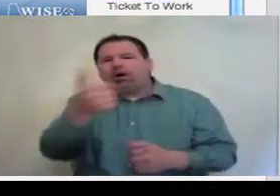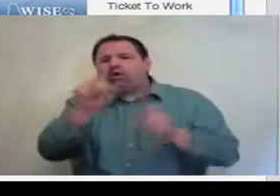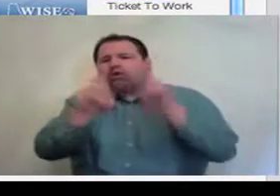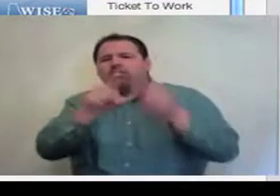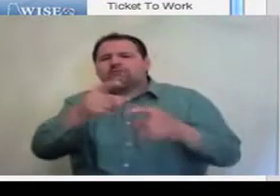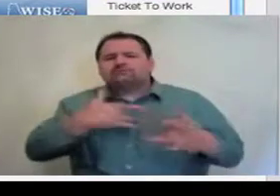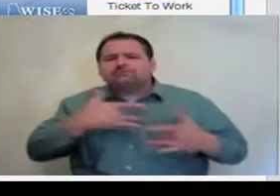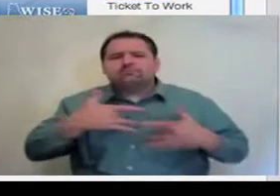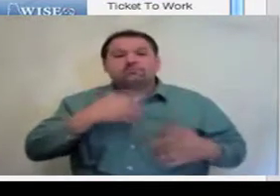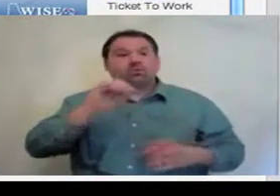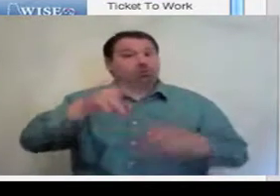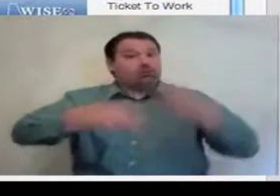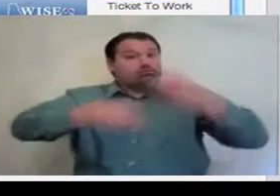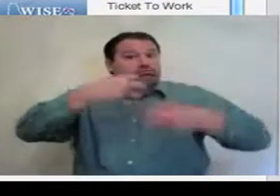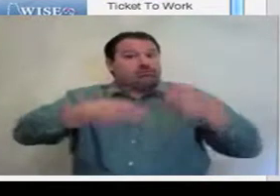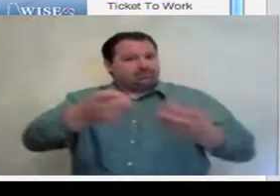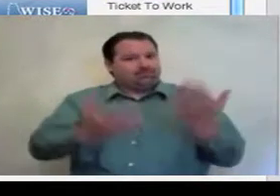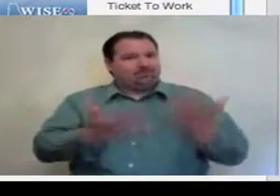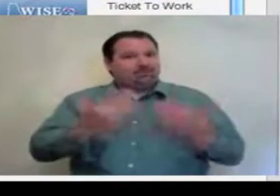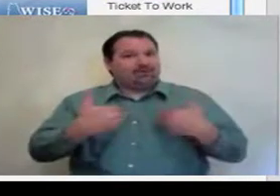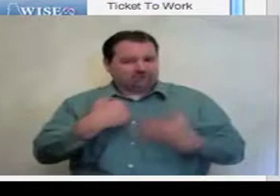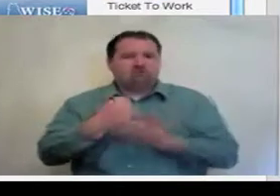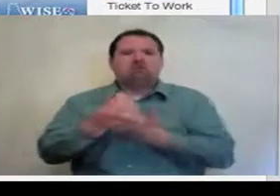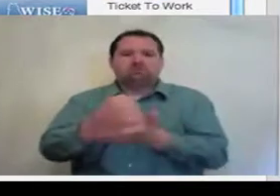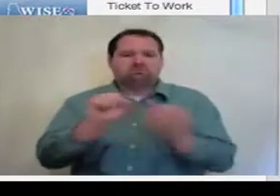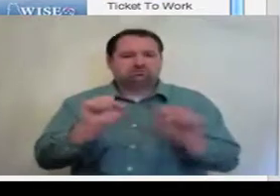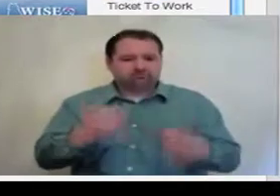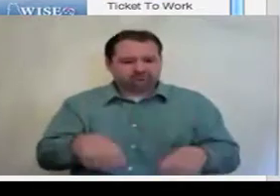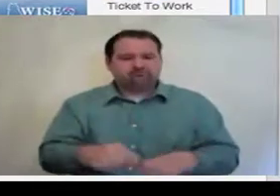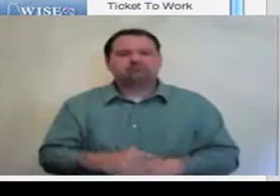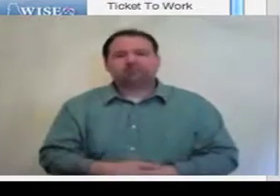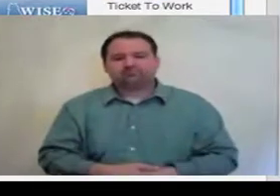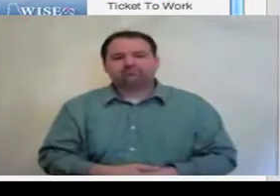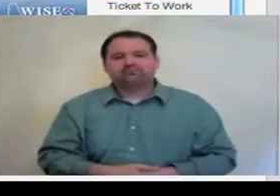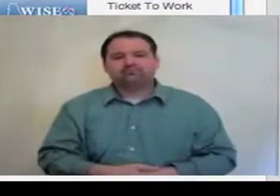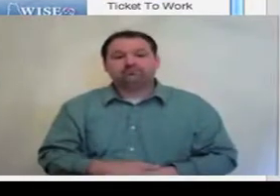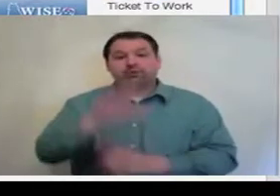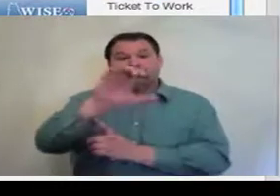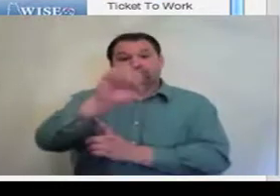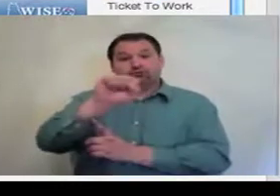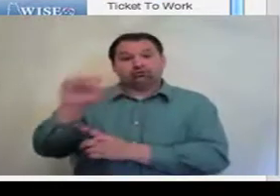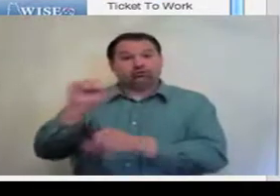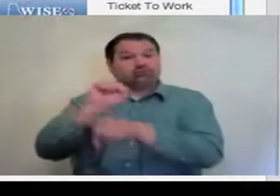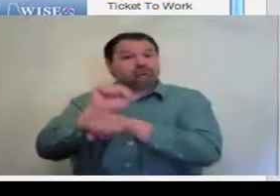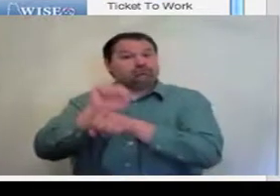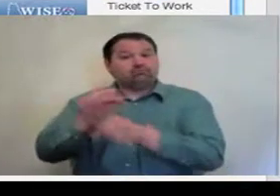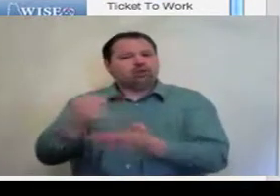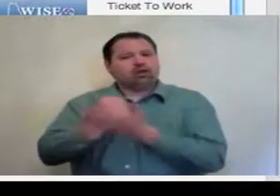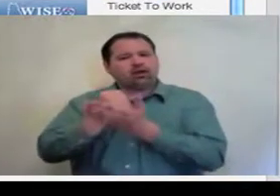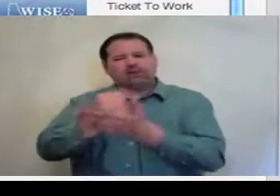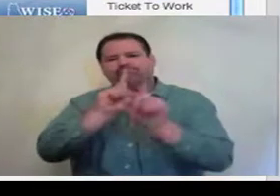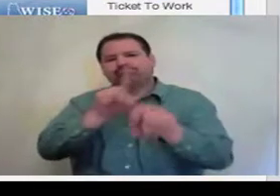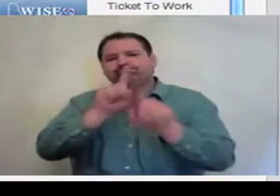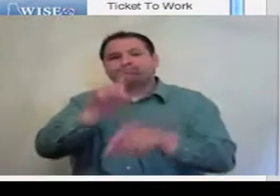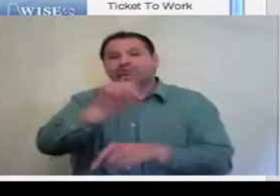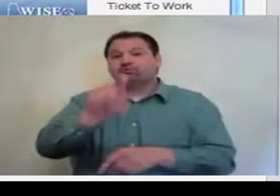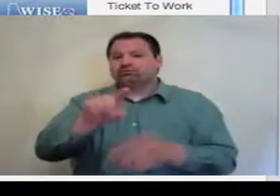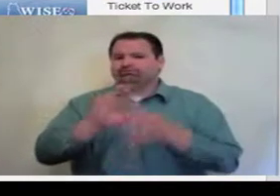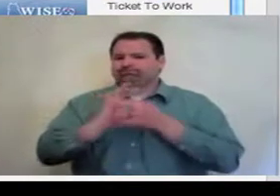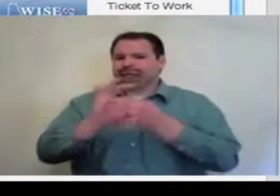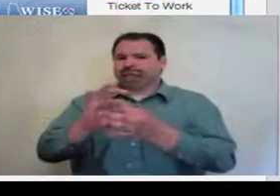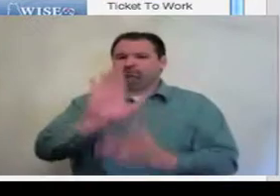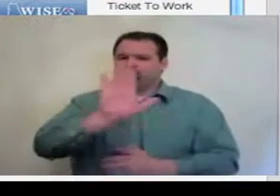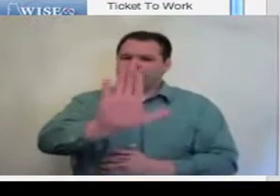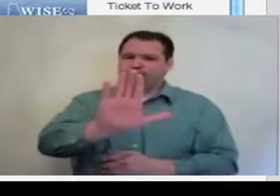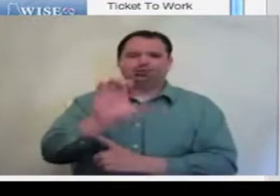They can answer questions that you may have, and they can help you with any other problems that you're having. Social Security employees are there to answer questions